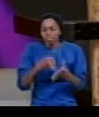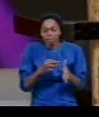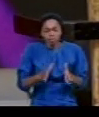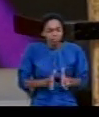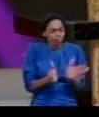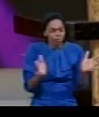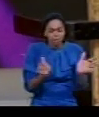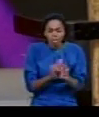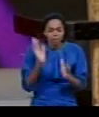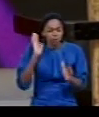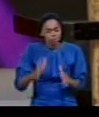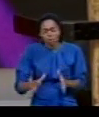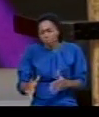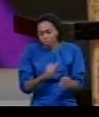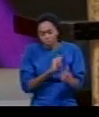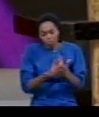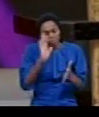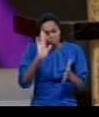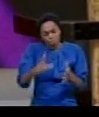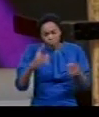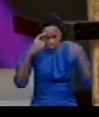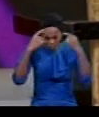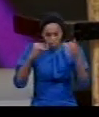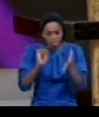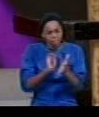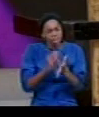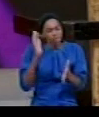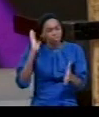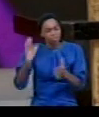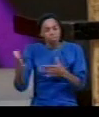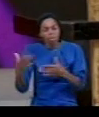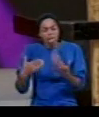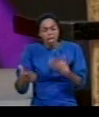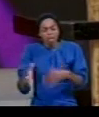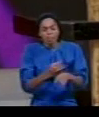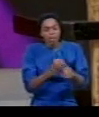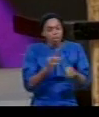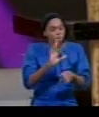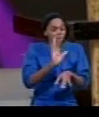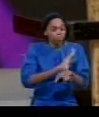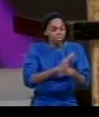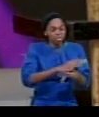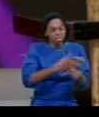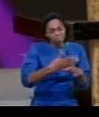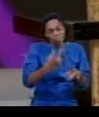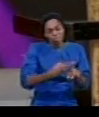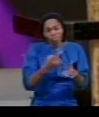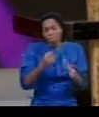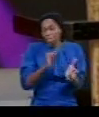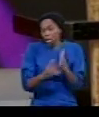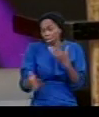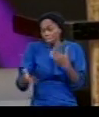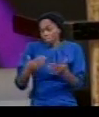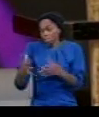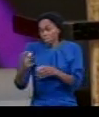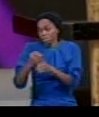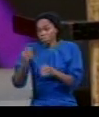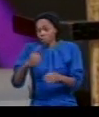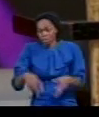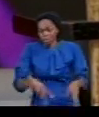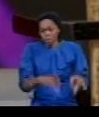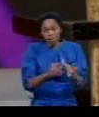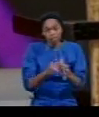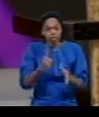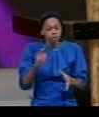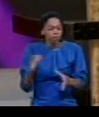your success. That can take your business away from you. That can put you in a class that you lose a lot of things.